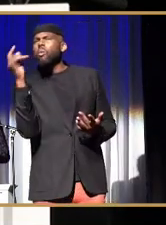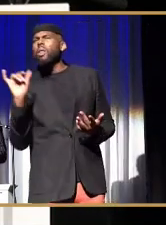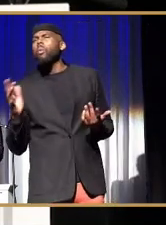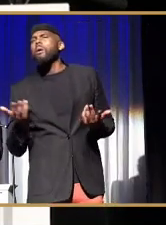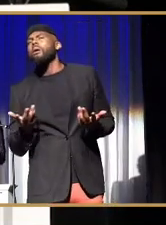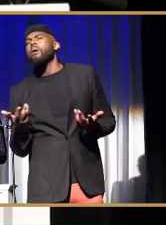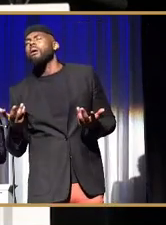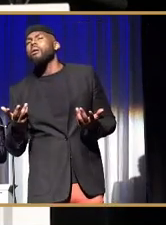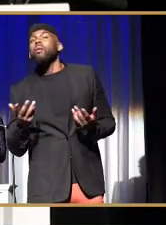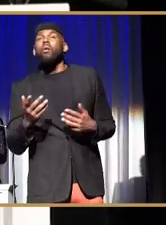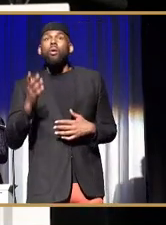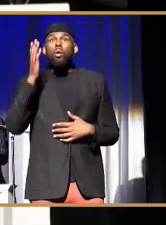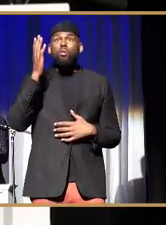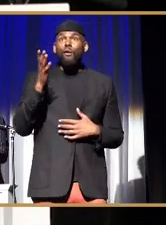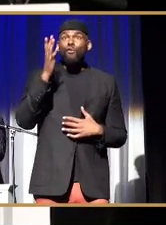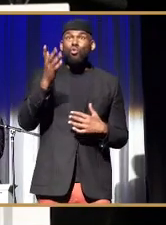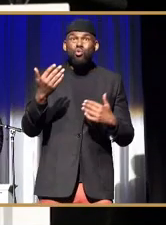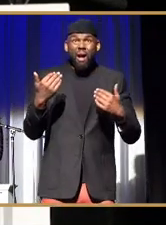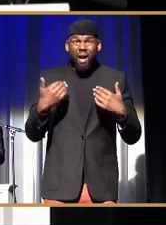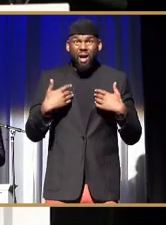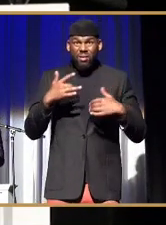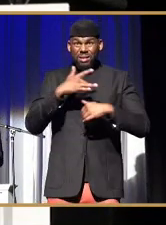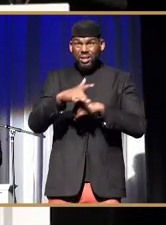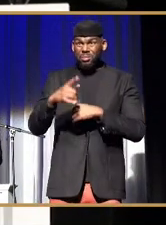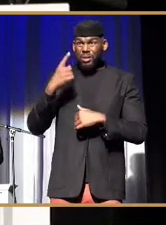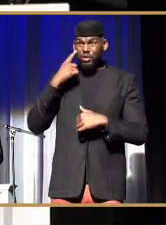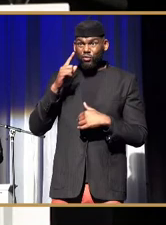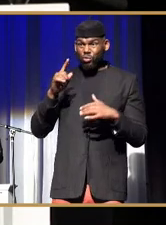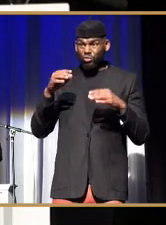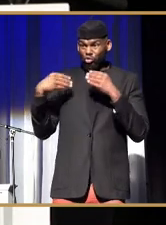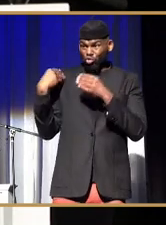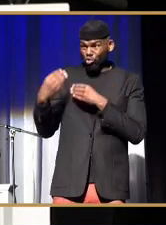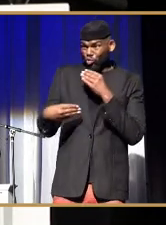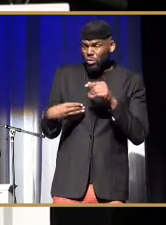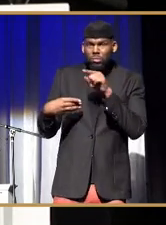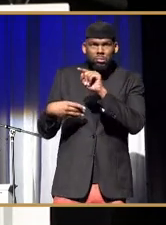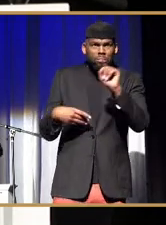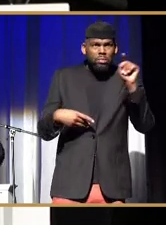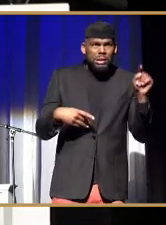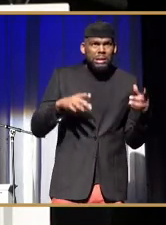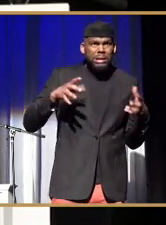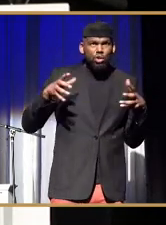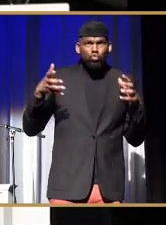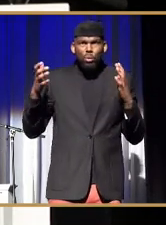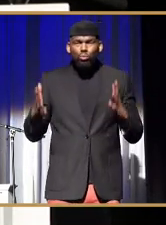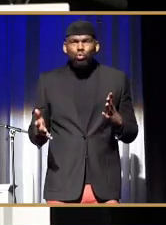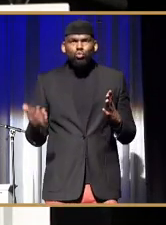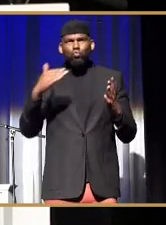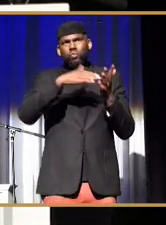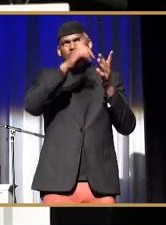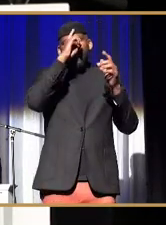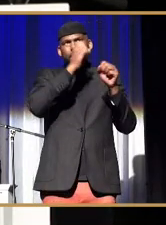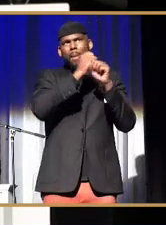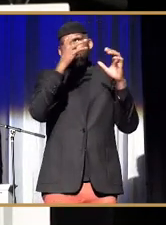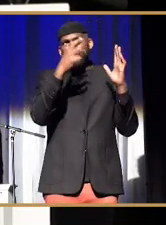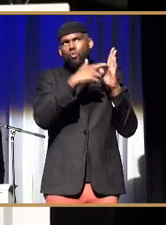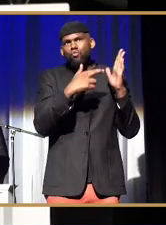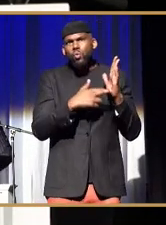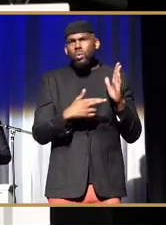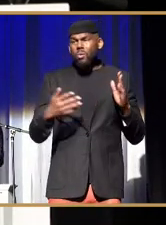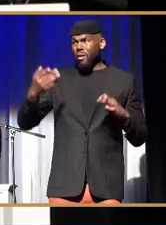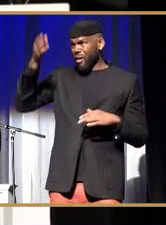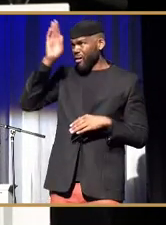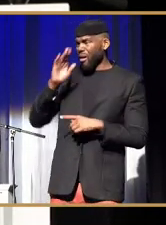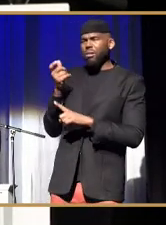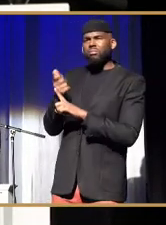and the future holds for a generation of disruptors to reimagine the ruins. It was God's